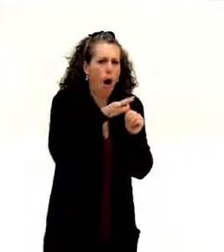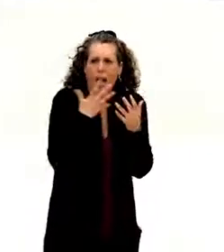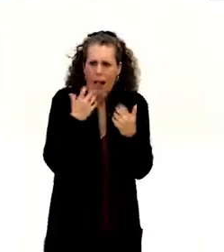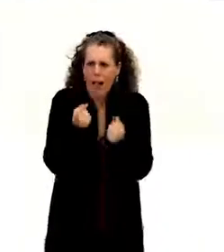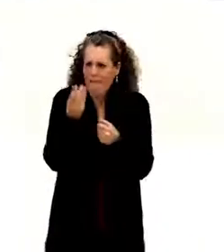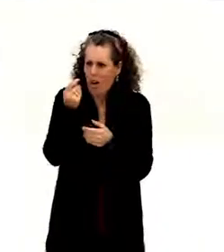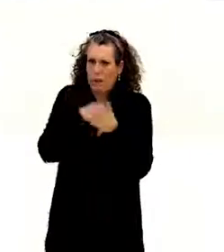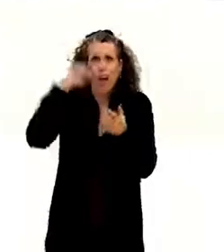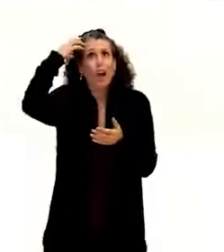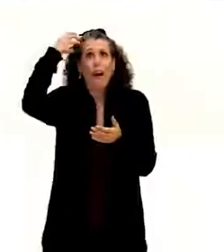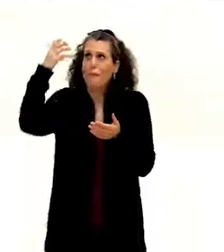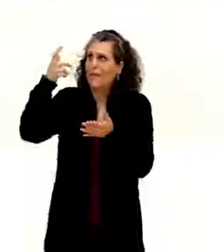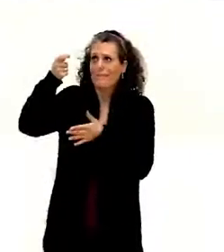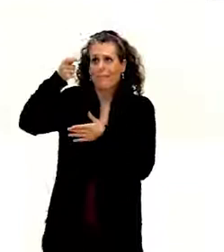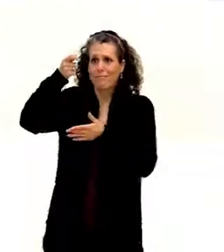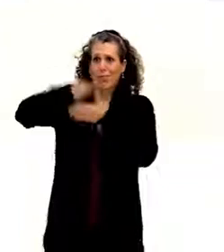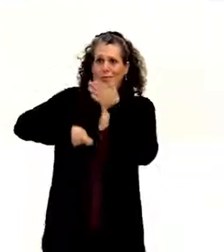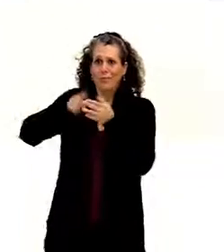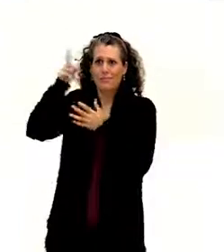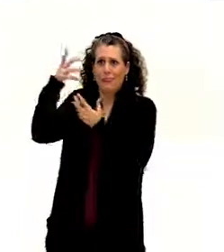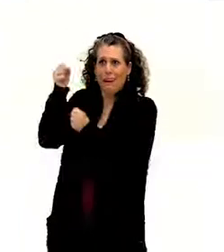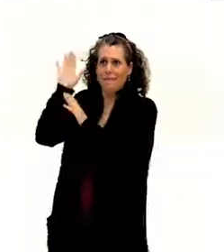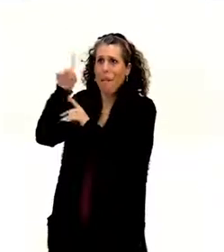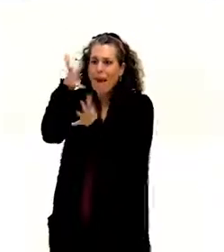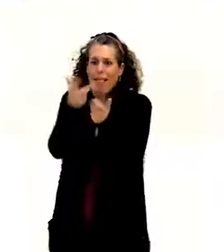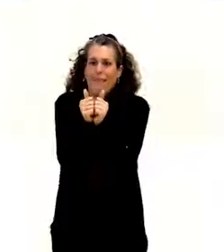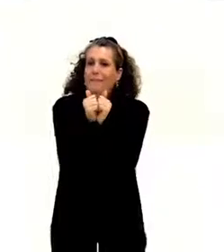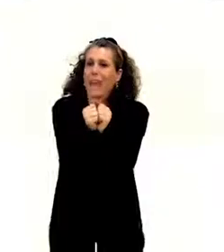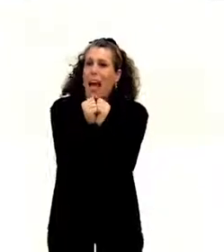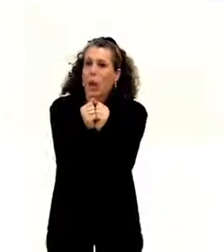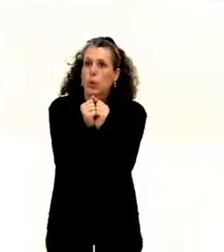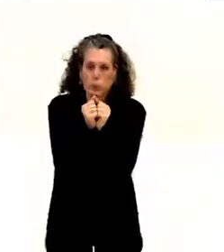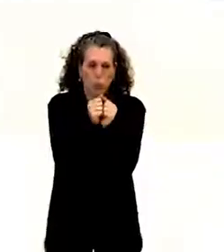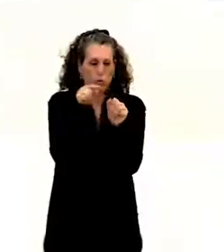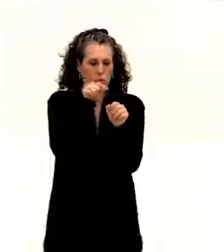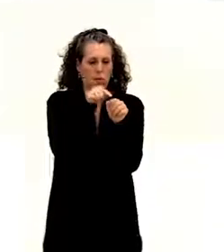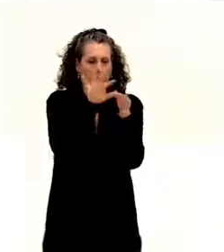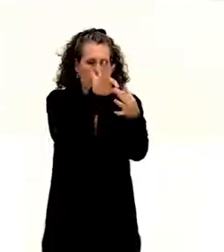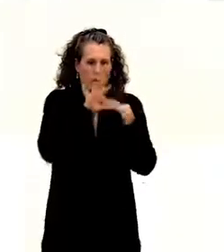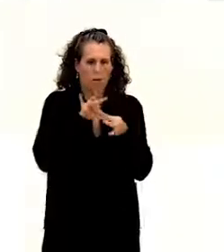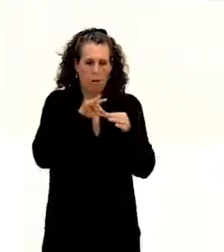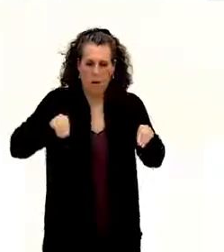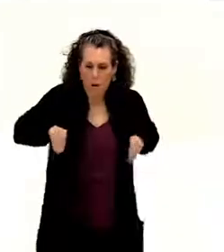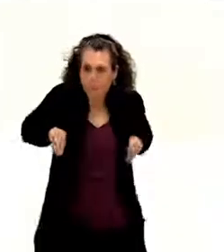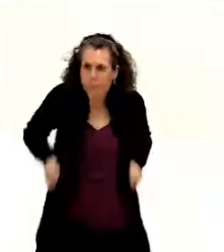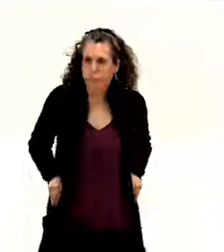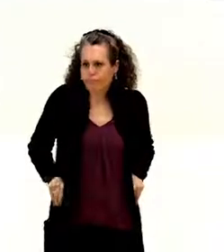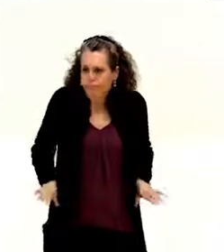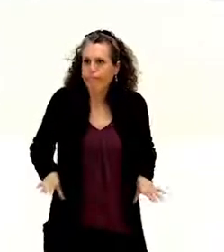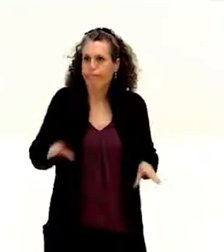a cost. But the value, as I mentioned to you, focuses on profitability, which